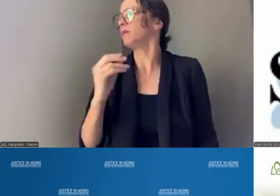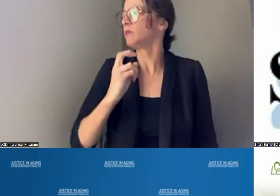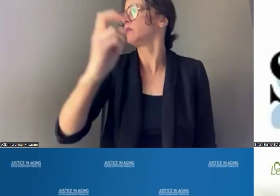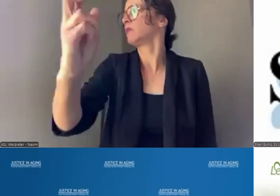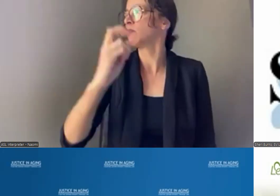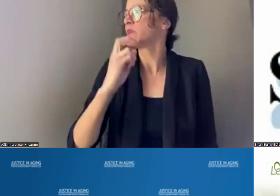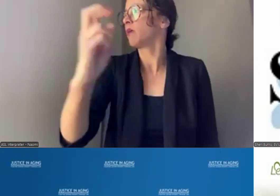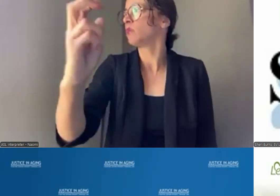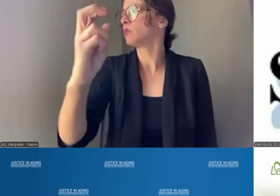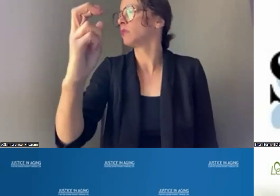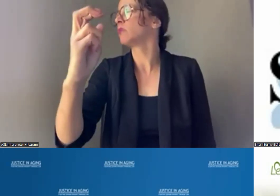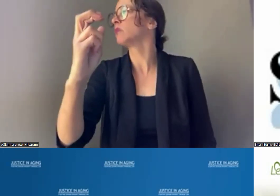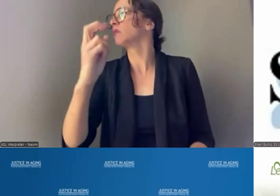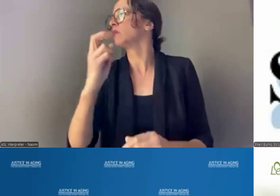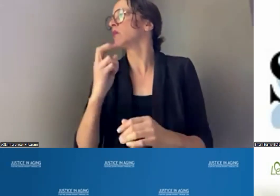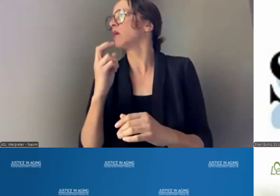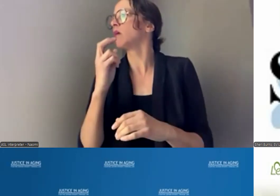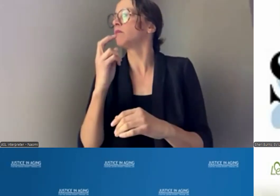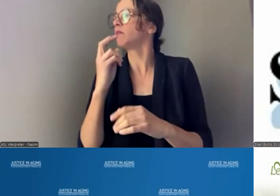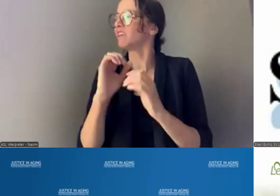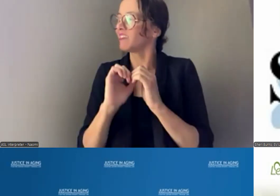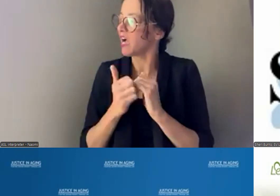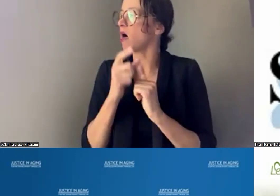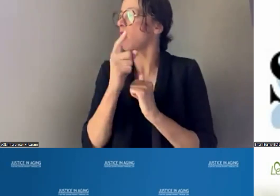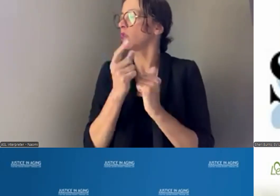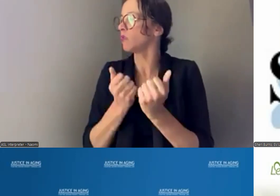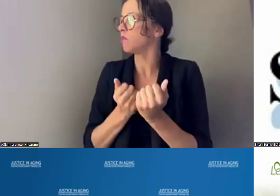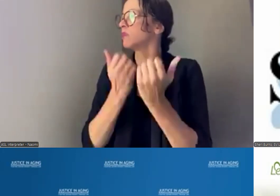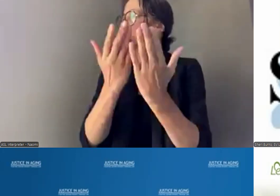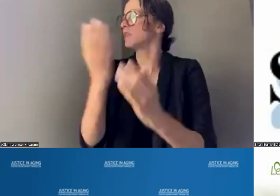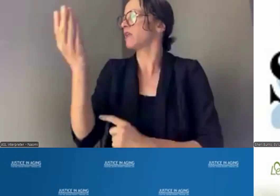Does housing or transportation want to weigh in about how you presented yours?